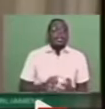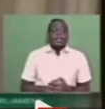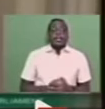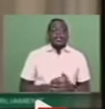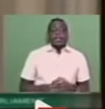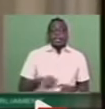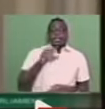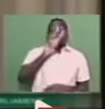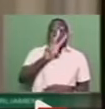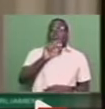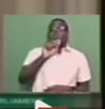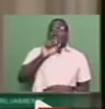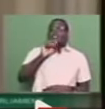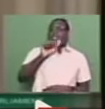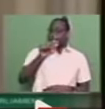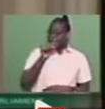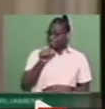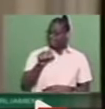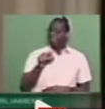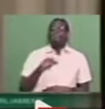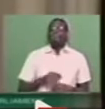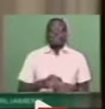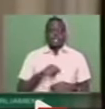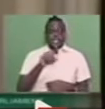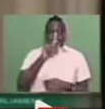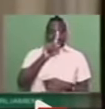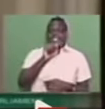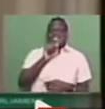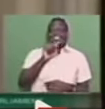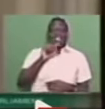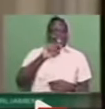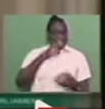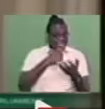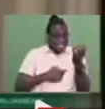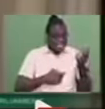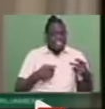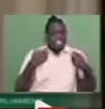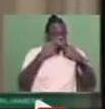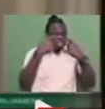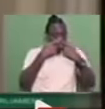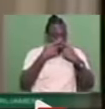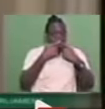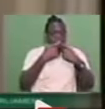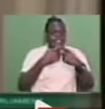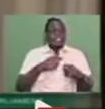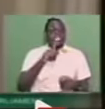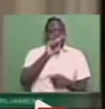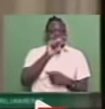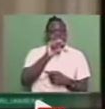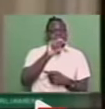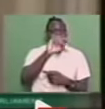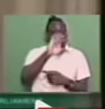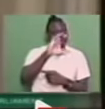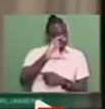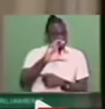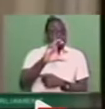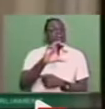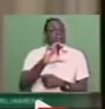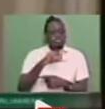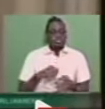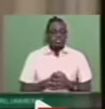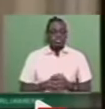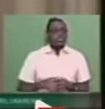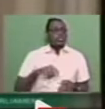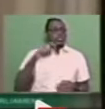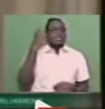and the port, and many others. So the numbers are expected to increase. Interestingly, just yesterday, as reported in the,